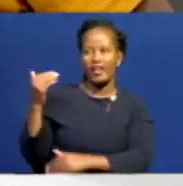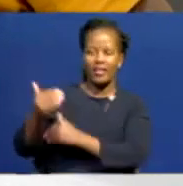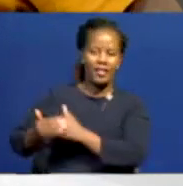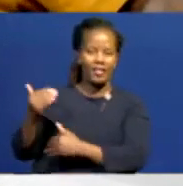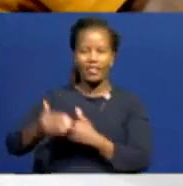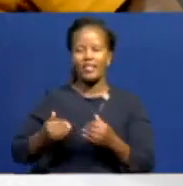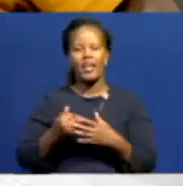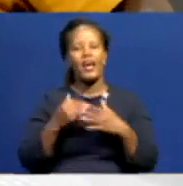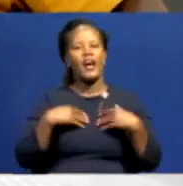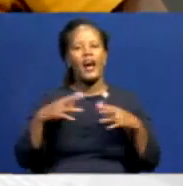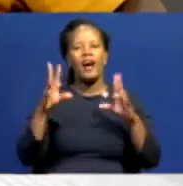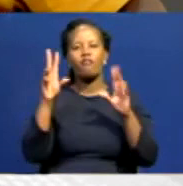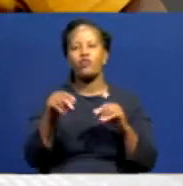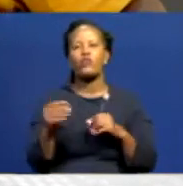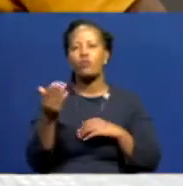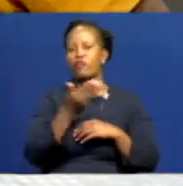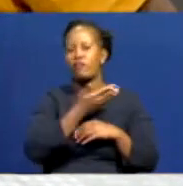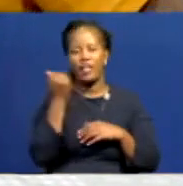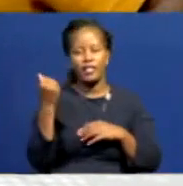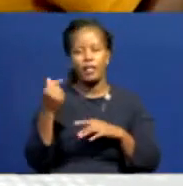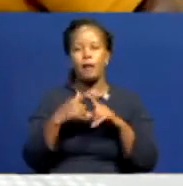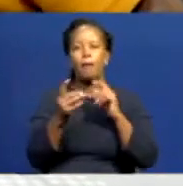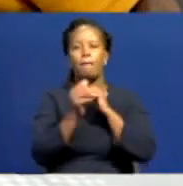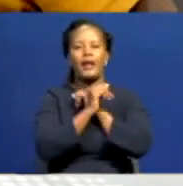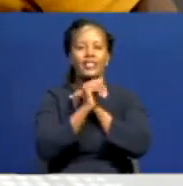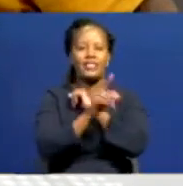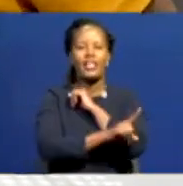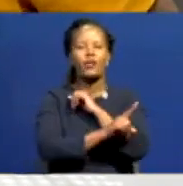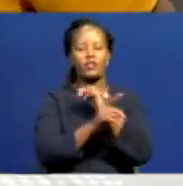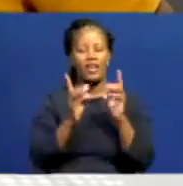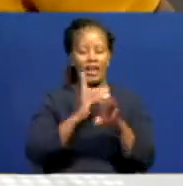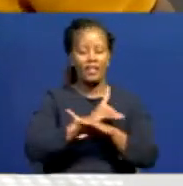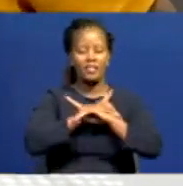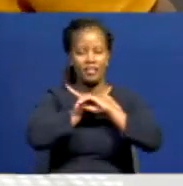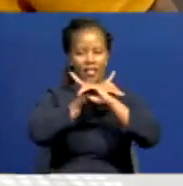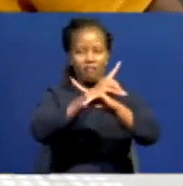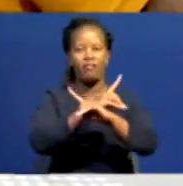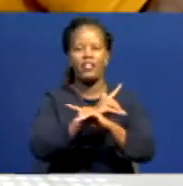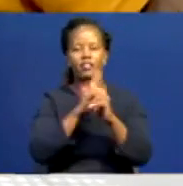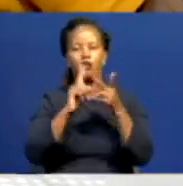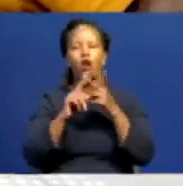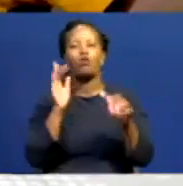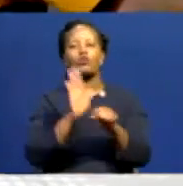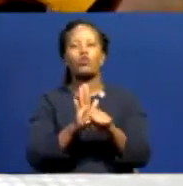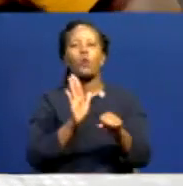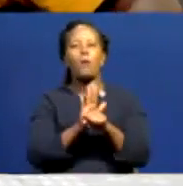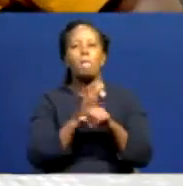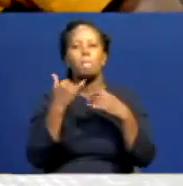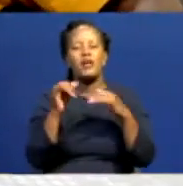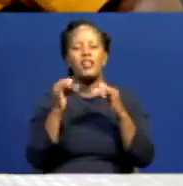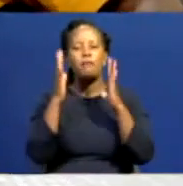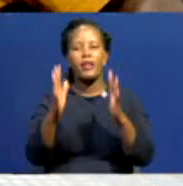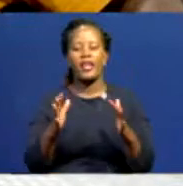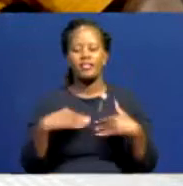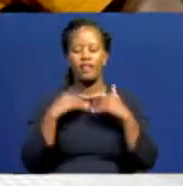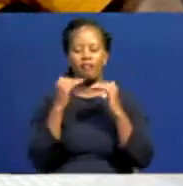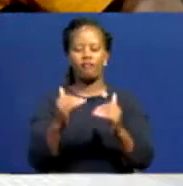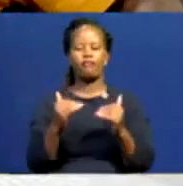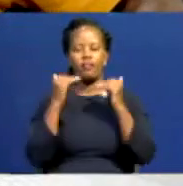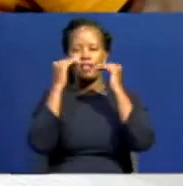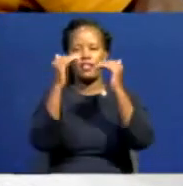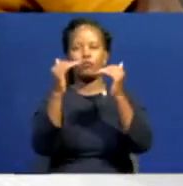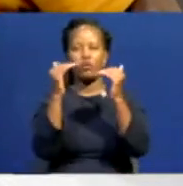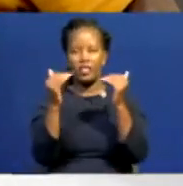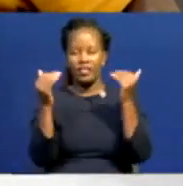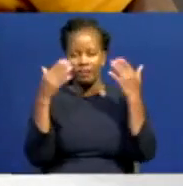As much as Senegal are the defending champions. Yes. They have a pedigree squad. Mm-hmm. Most players have also graduated from the junior ranks, as we spoke earlier. Yeah. The coach that has been